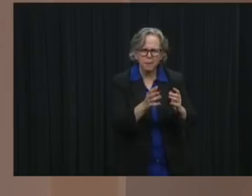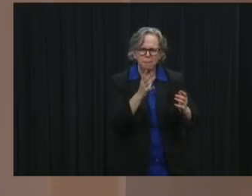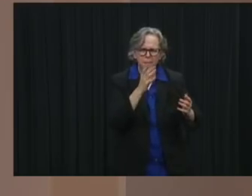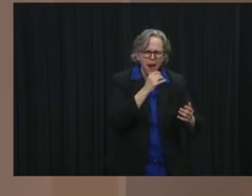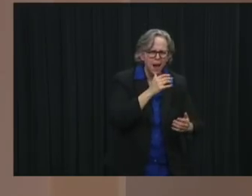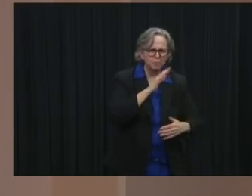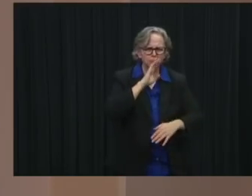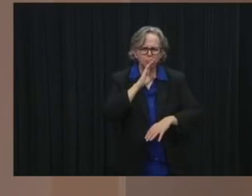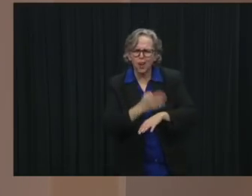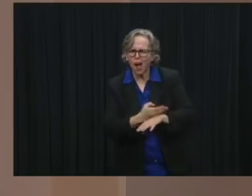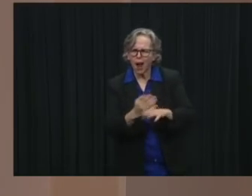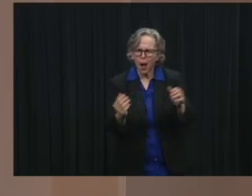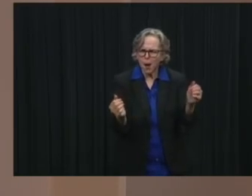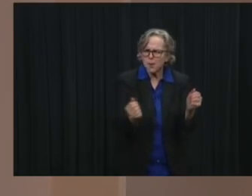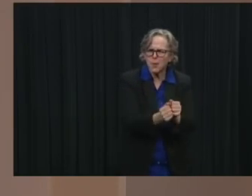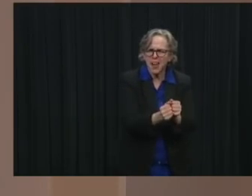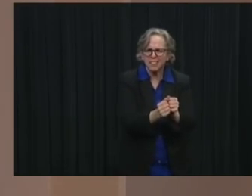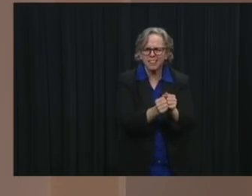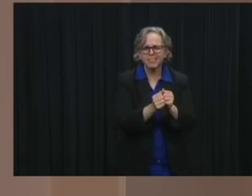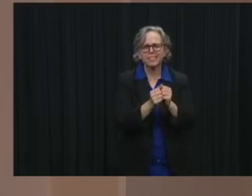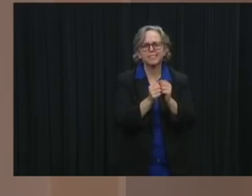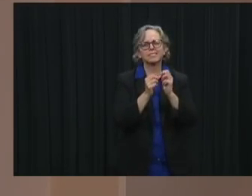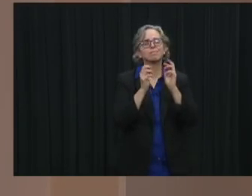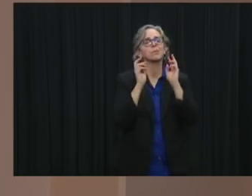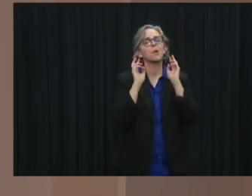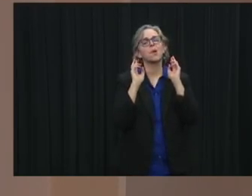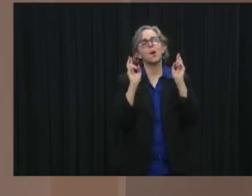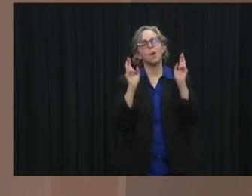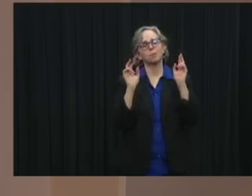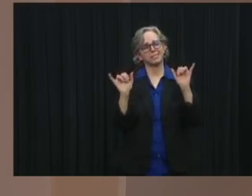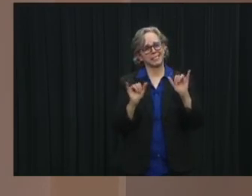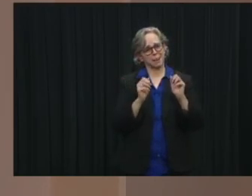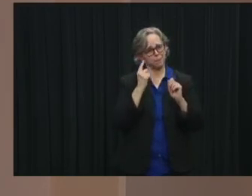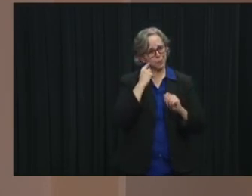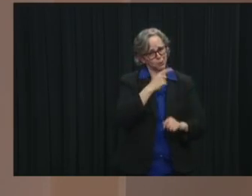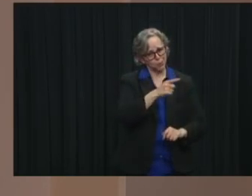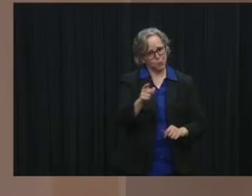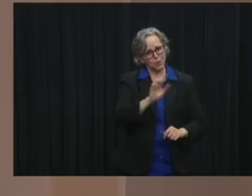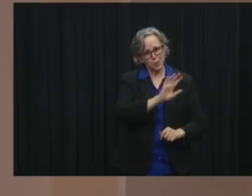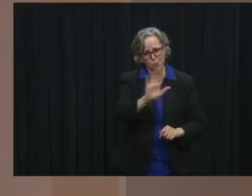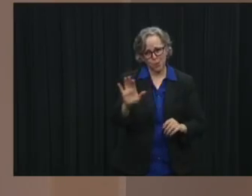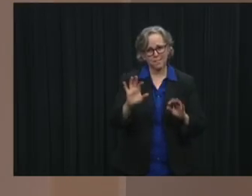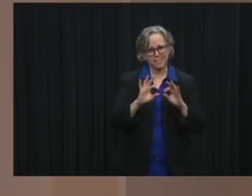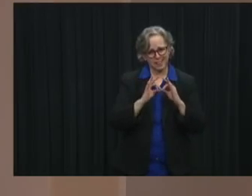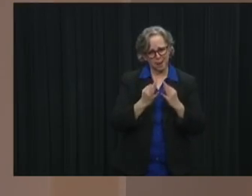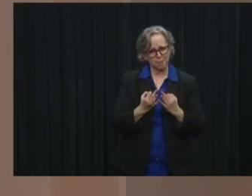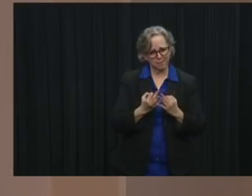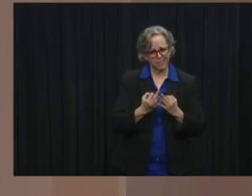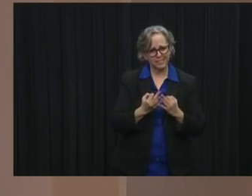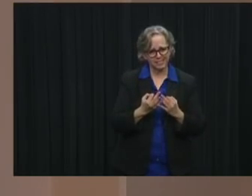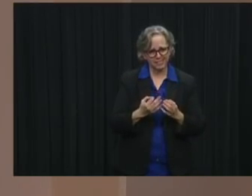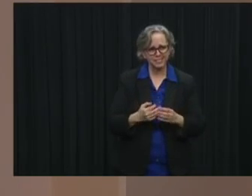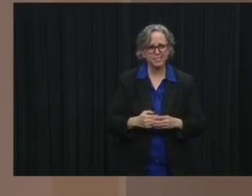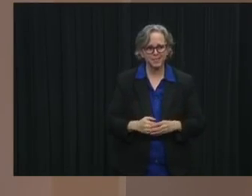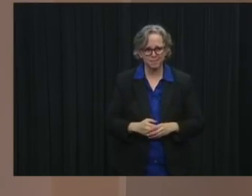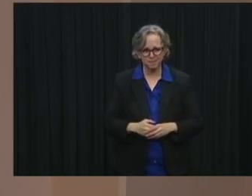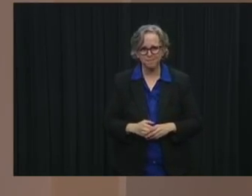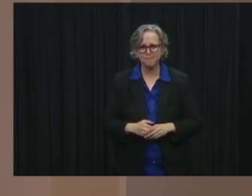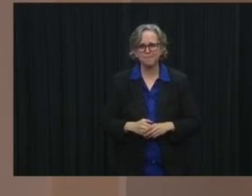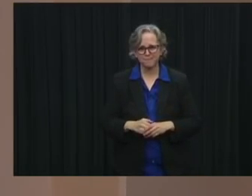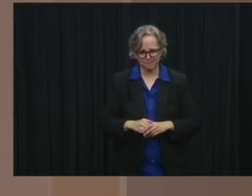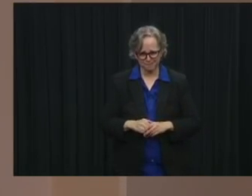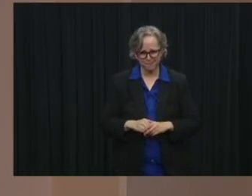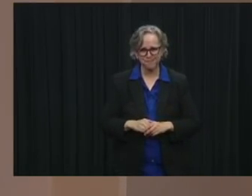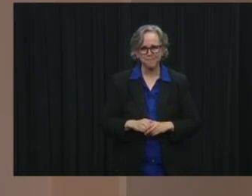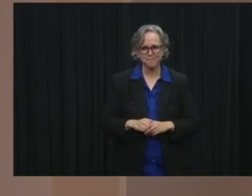that's happening for your family in these very difficult times. I know that the